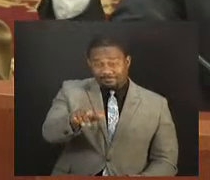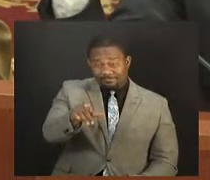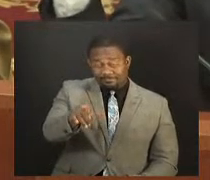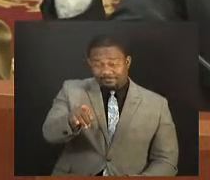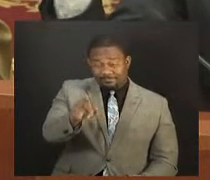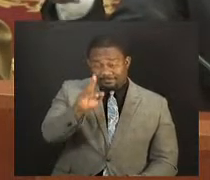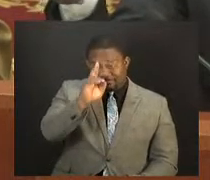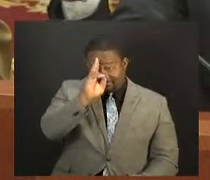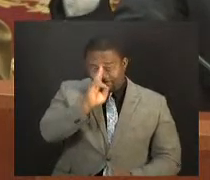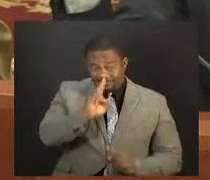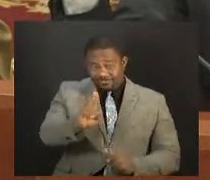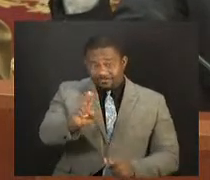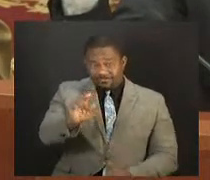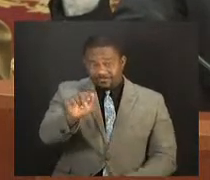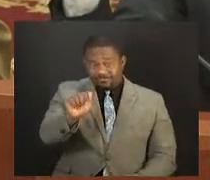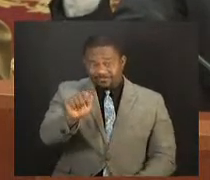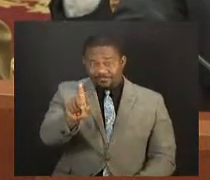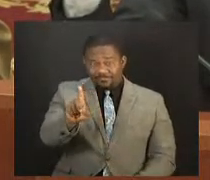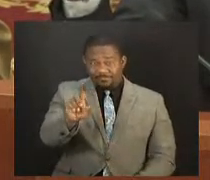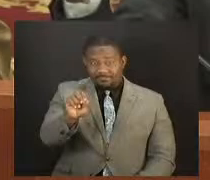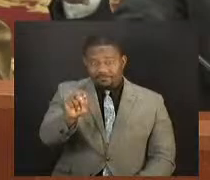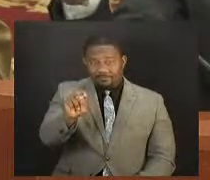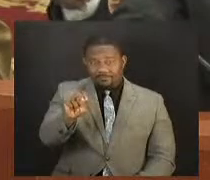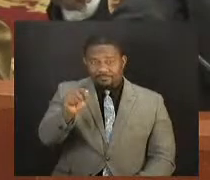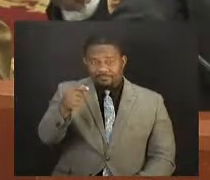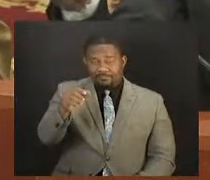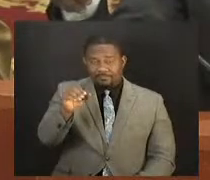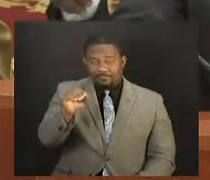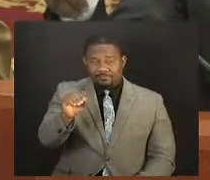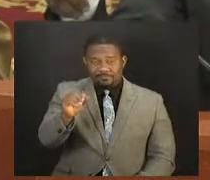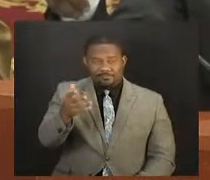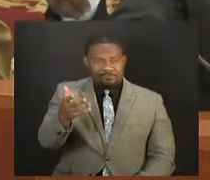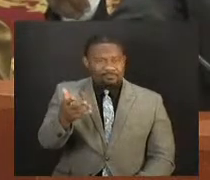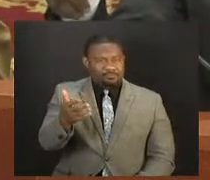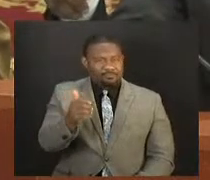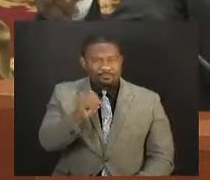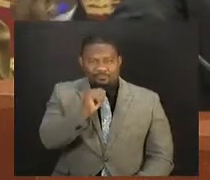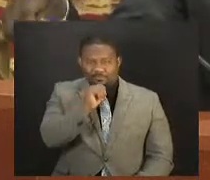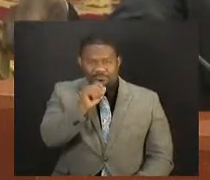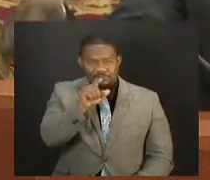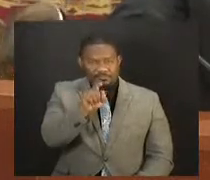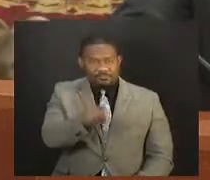Adongo, you shouldn't have added the issue of cathedral. Okay.